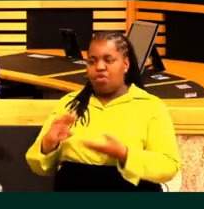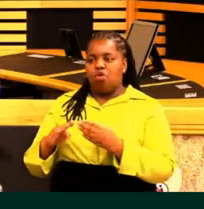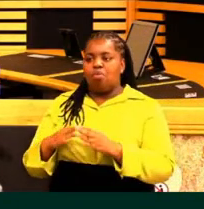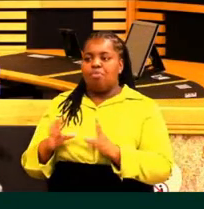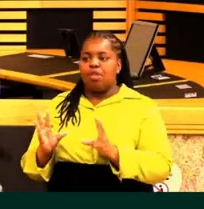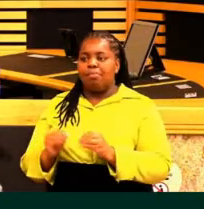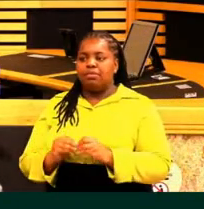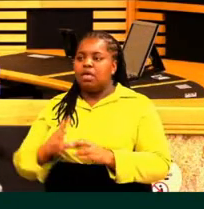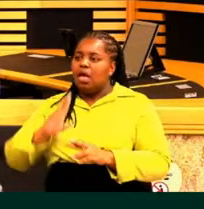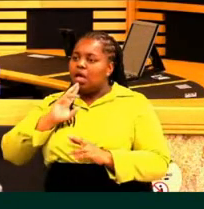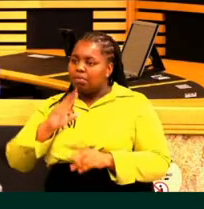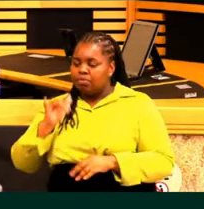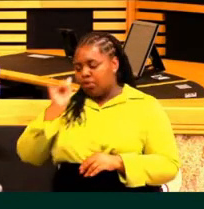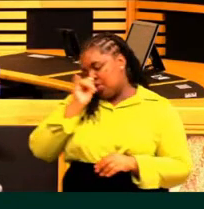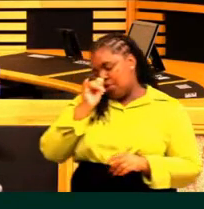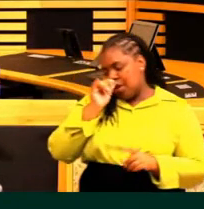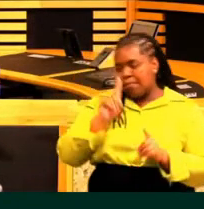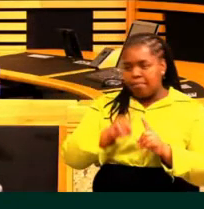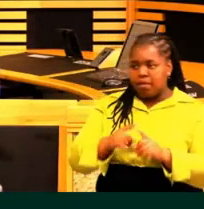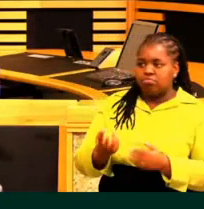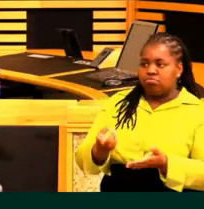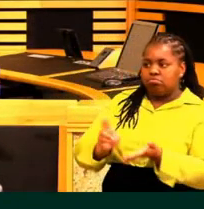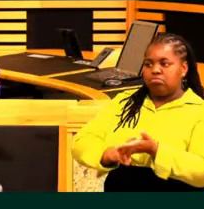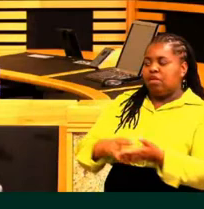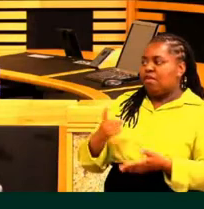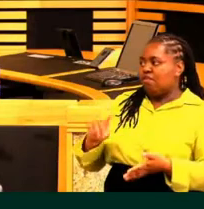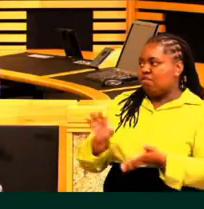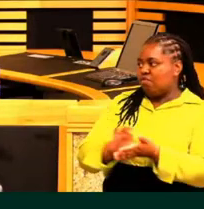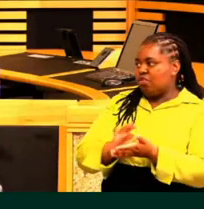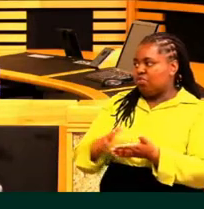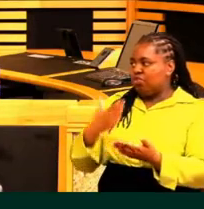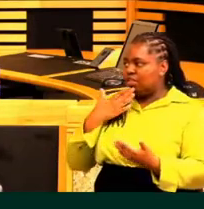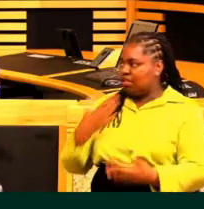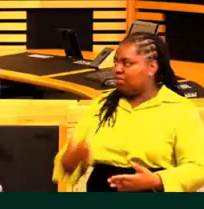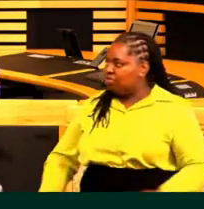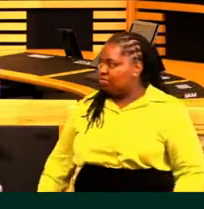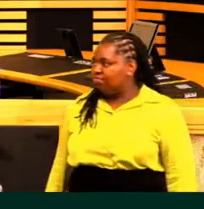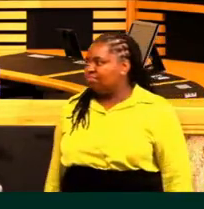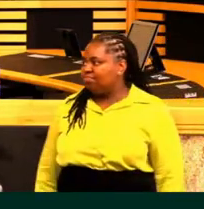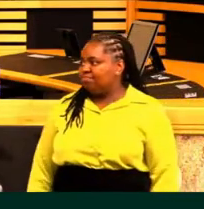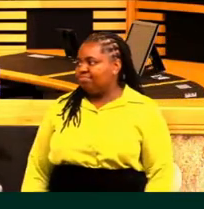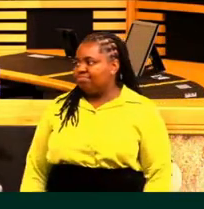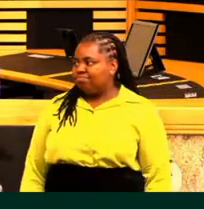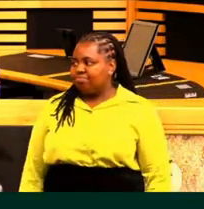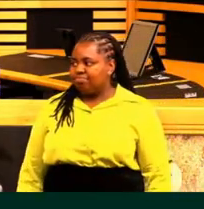reporting a crime and registering to vote thank you